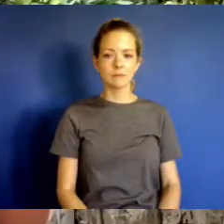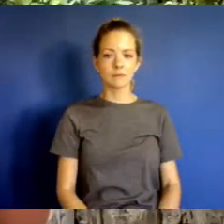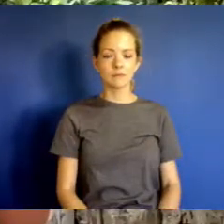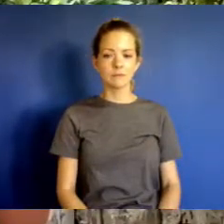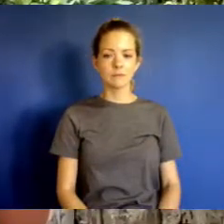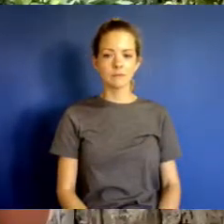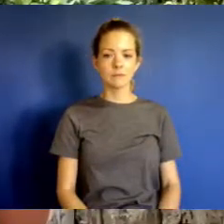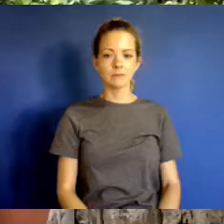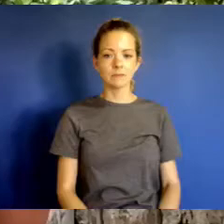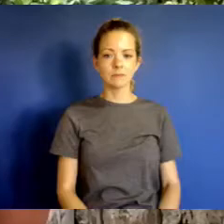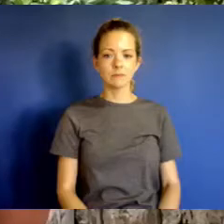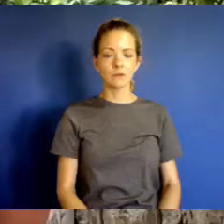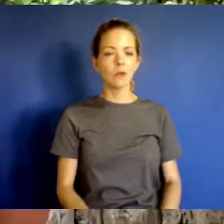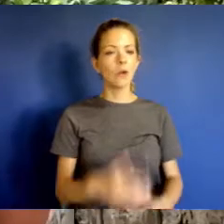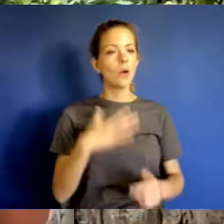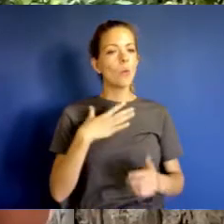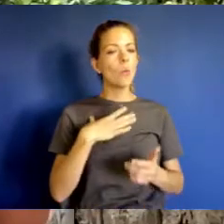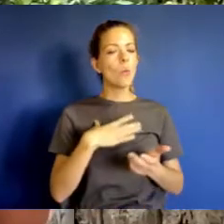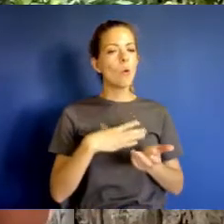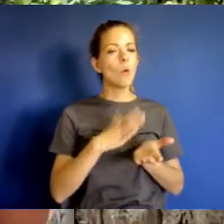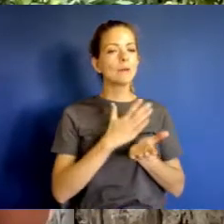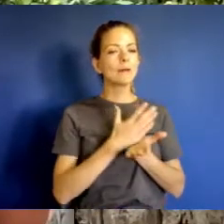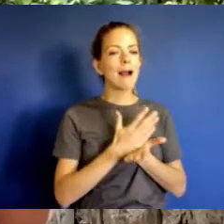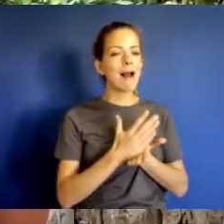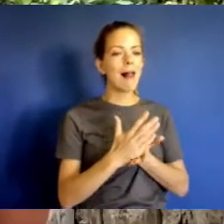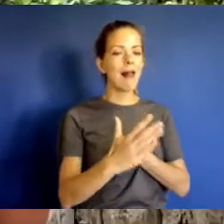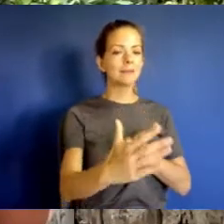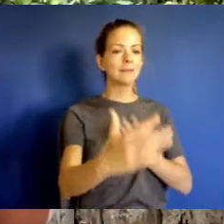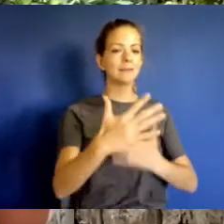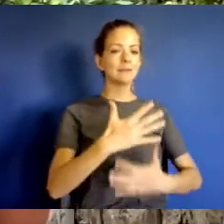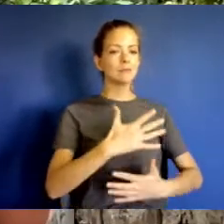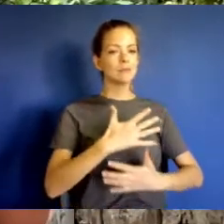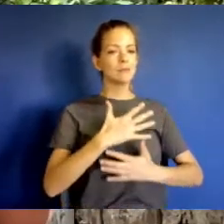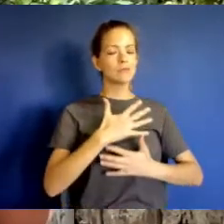a few kind of cleansing breaths. So we're going to breathe in through the nose